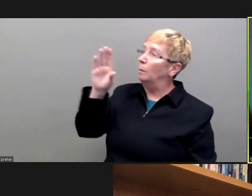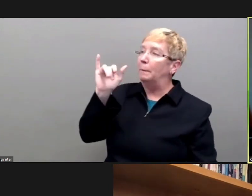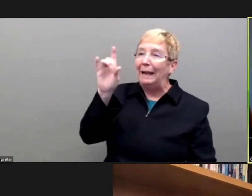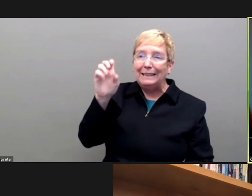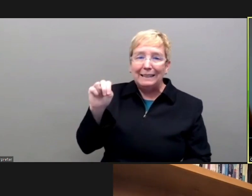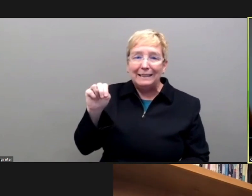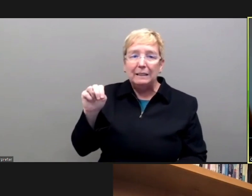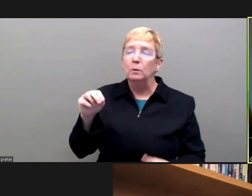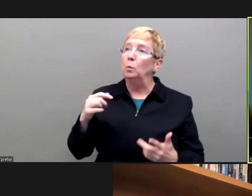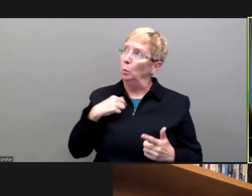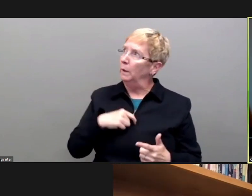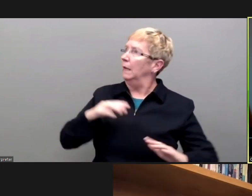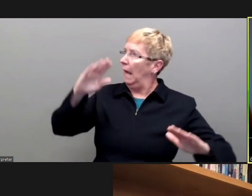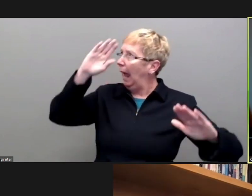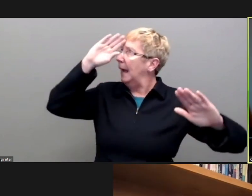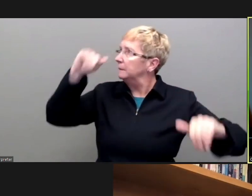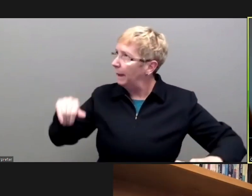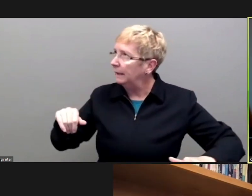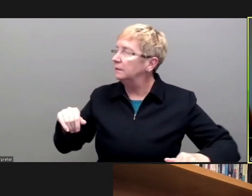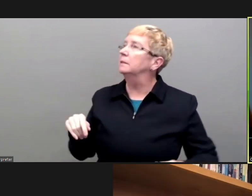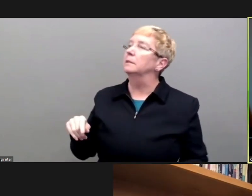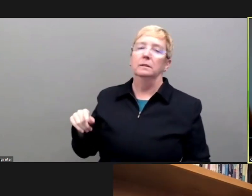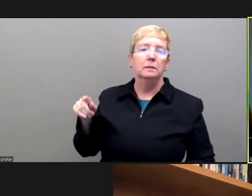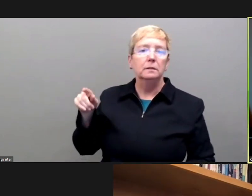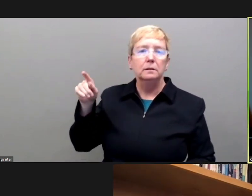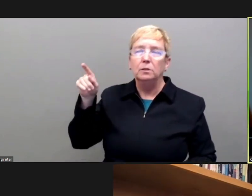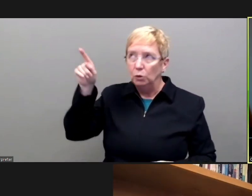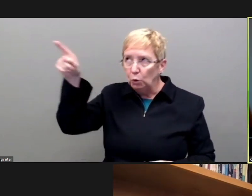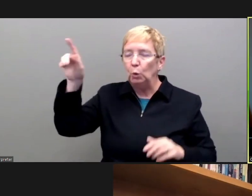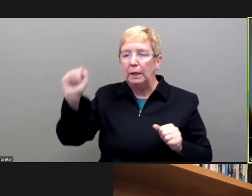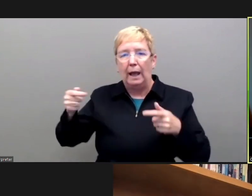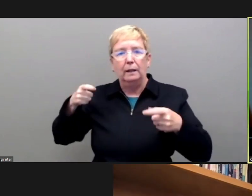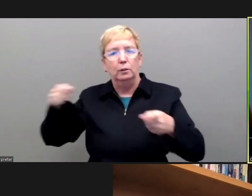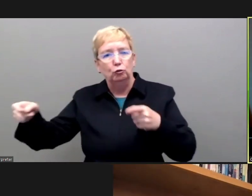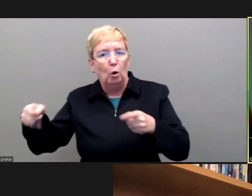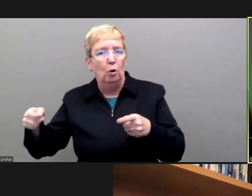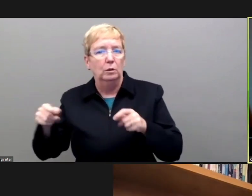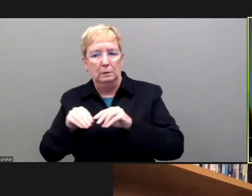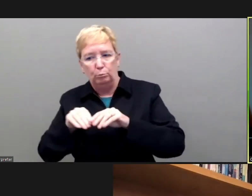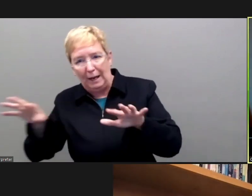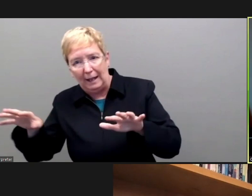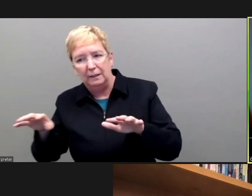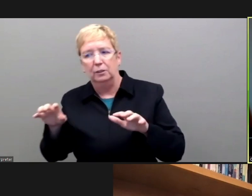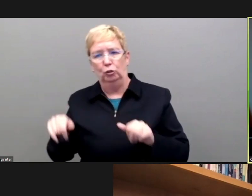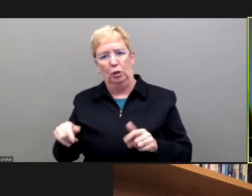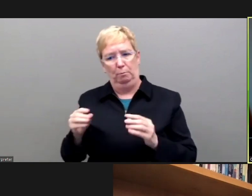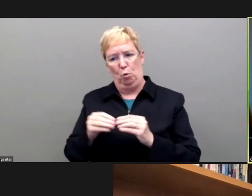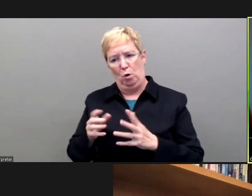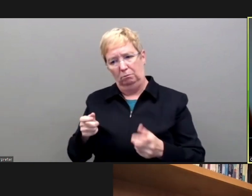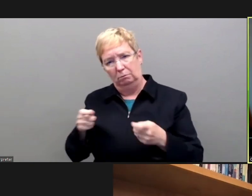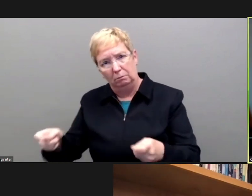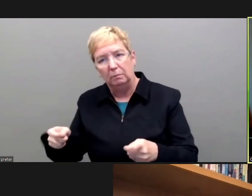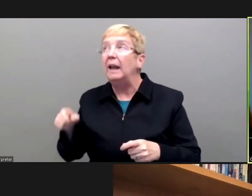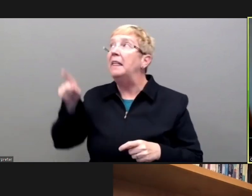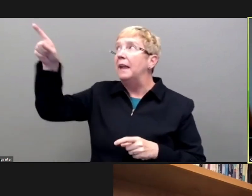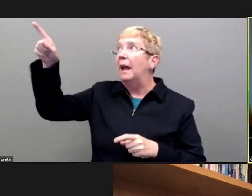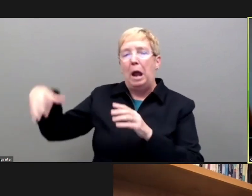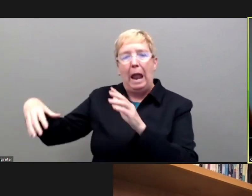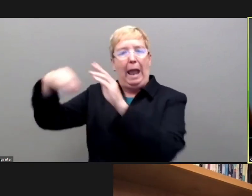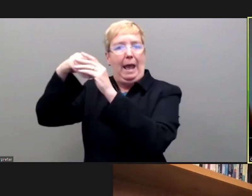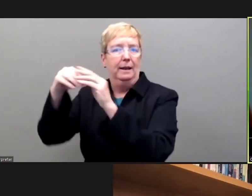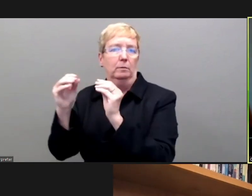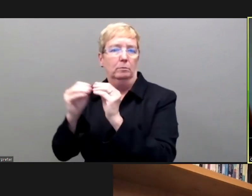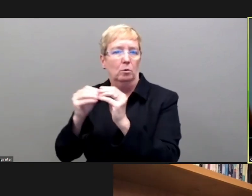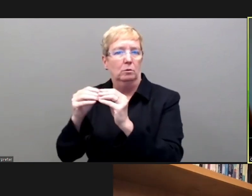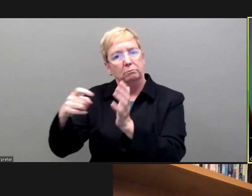high expectations about their ability to blunt spread, and they should mandate it. They're doing more mandates at the federal level. I expect that